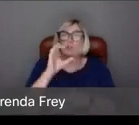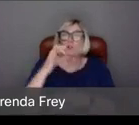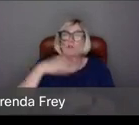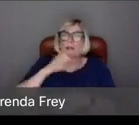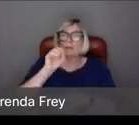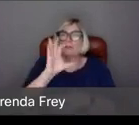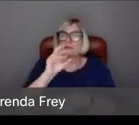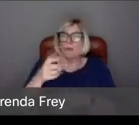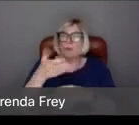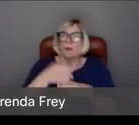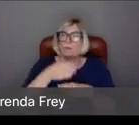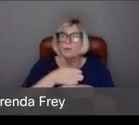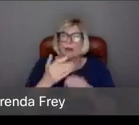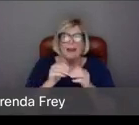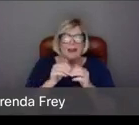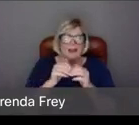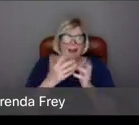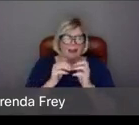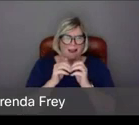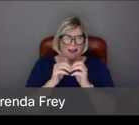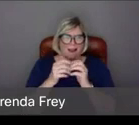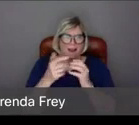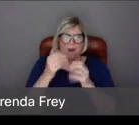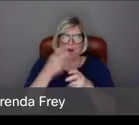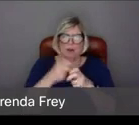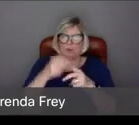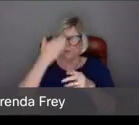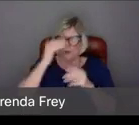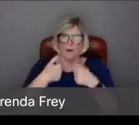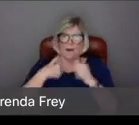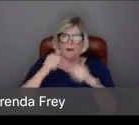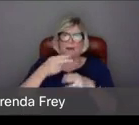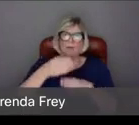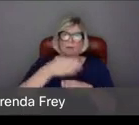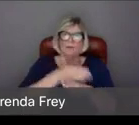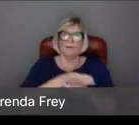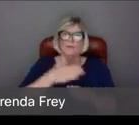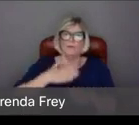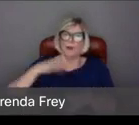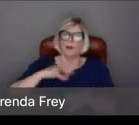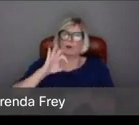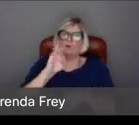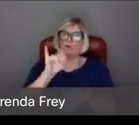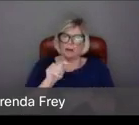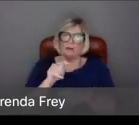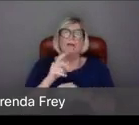hard to know what to do. How do you improve your credit? And knowing is the first step in the battle, knowing what makes up